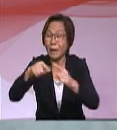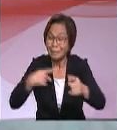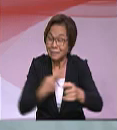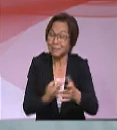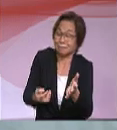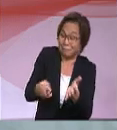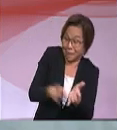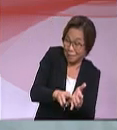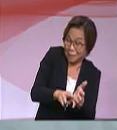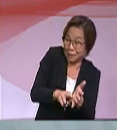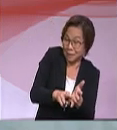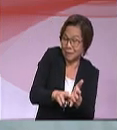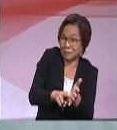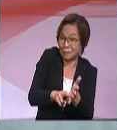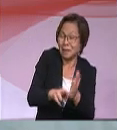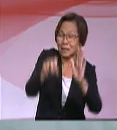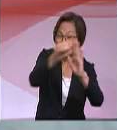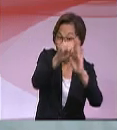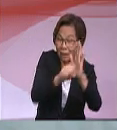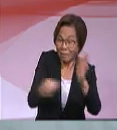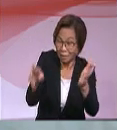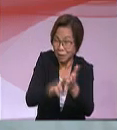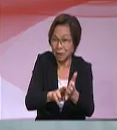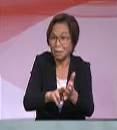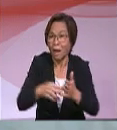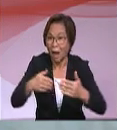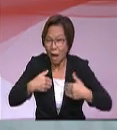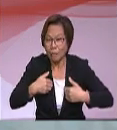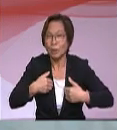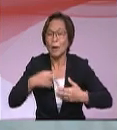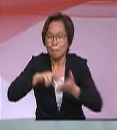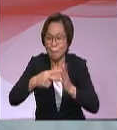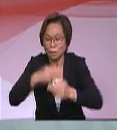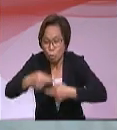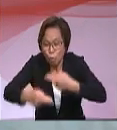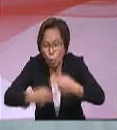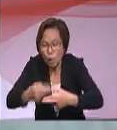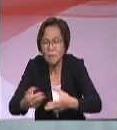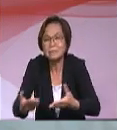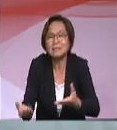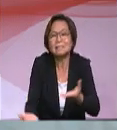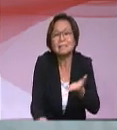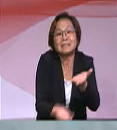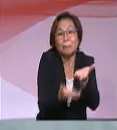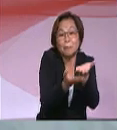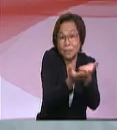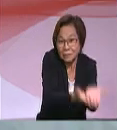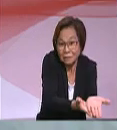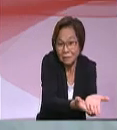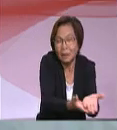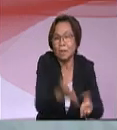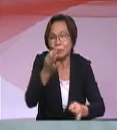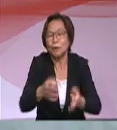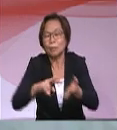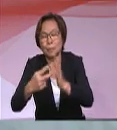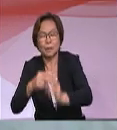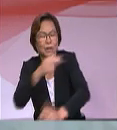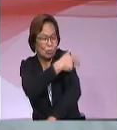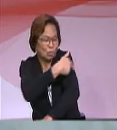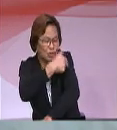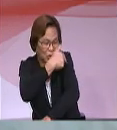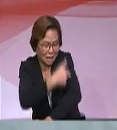registered with the condition, then there's actually a rolling submission, they call it. So the data, for example, they're doing the clinical